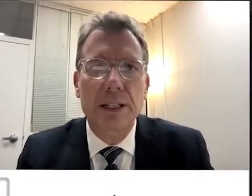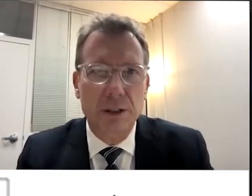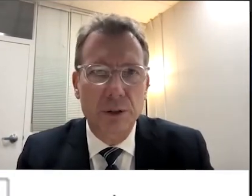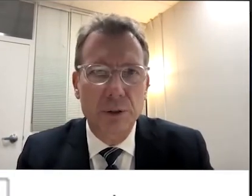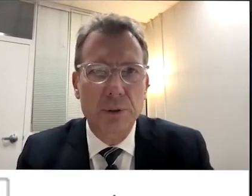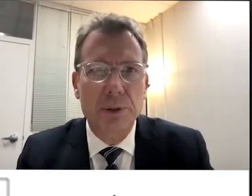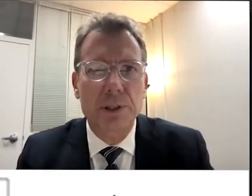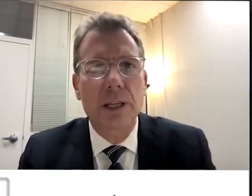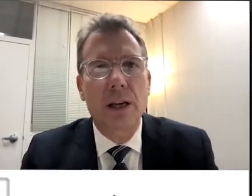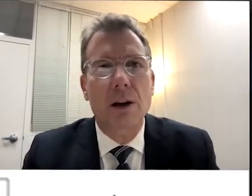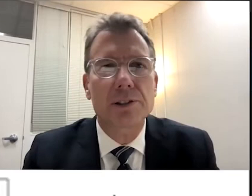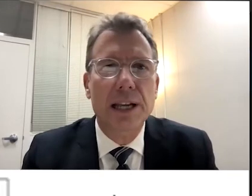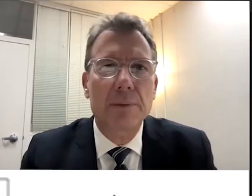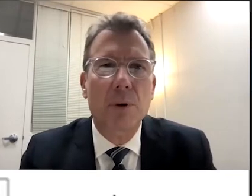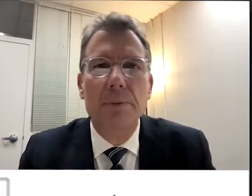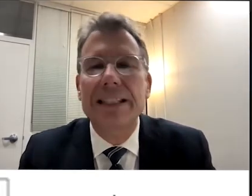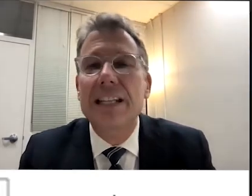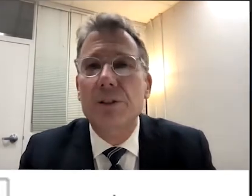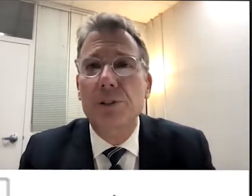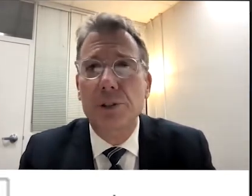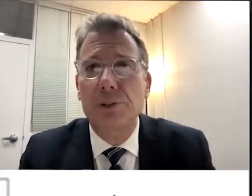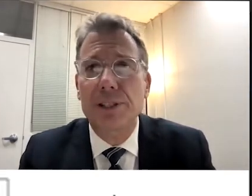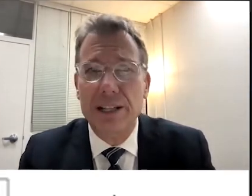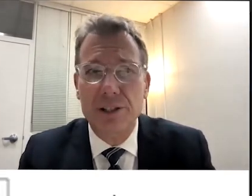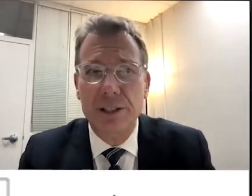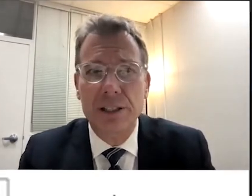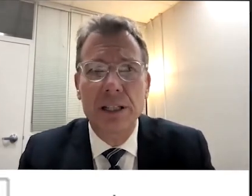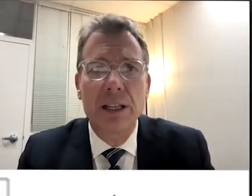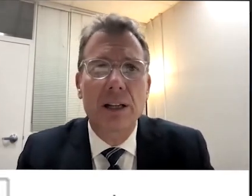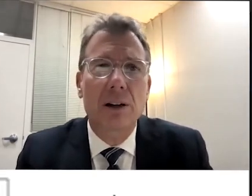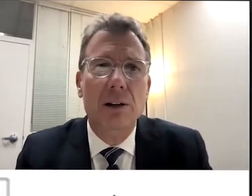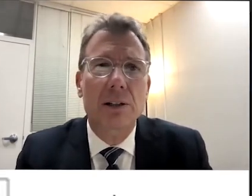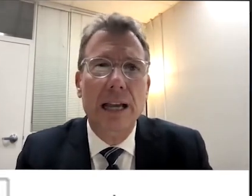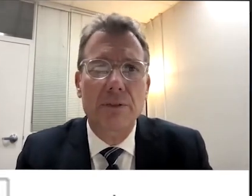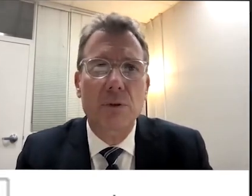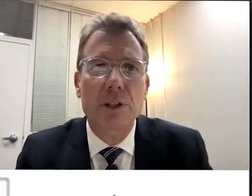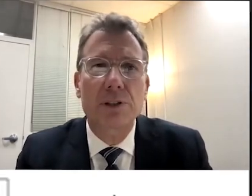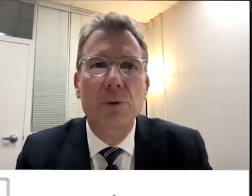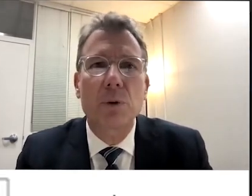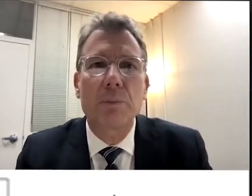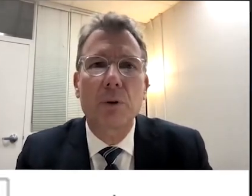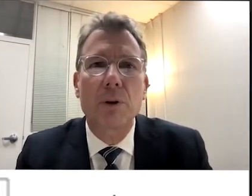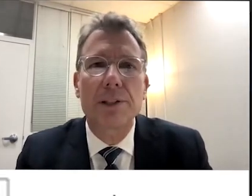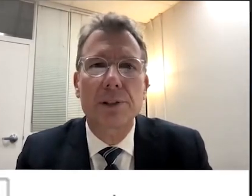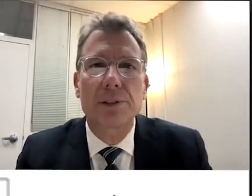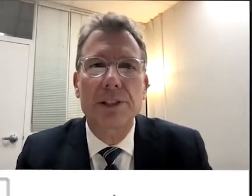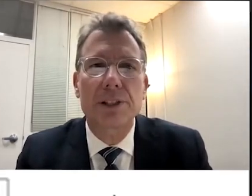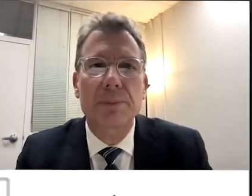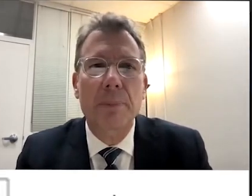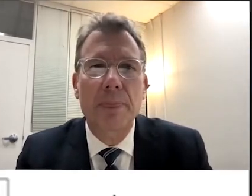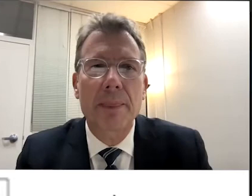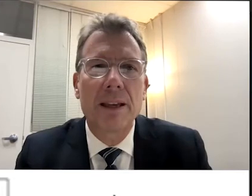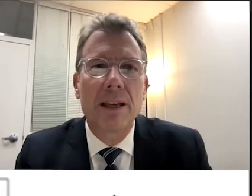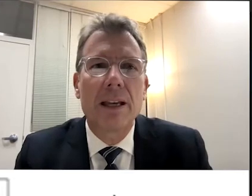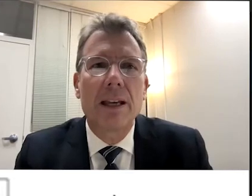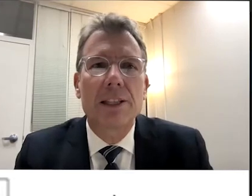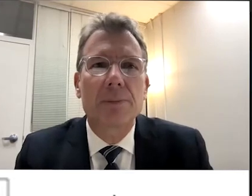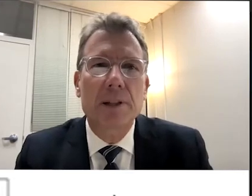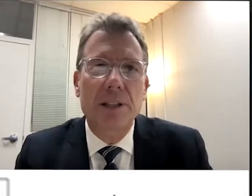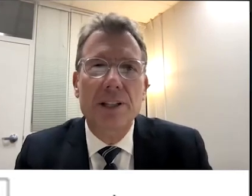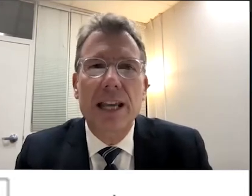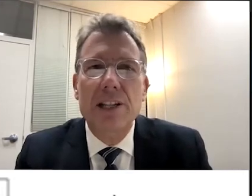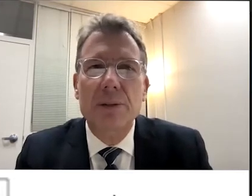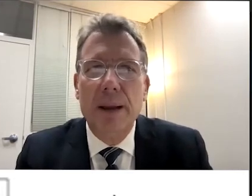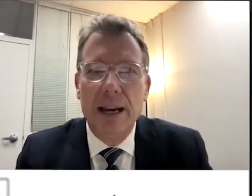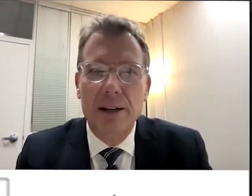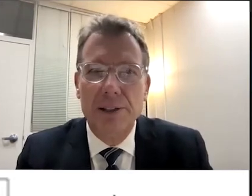groups include our Santa Barbara Teachers Association, our California School Employee Association,